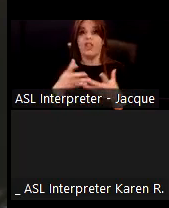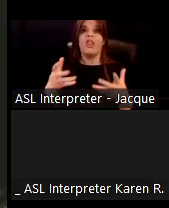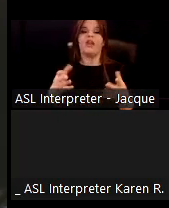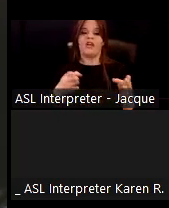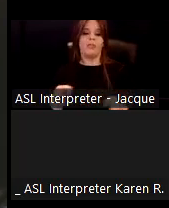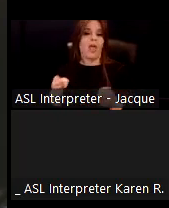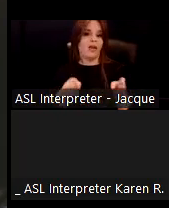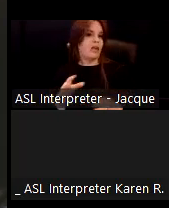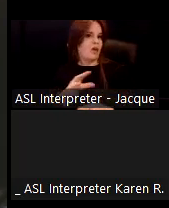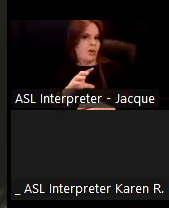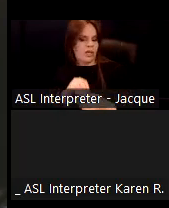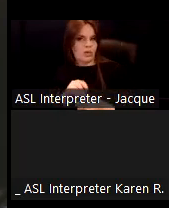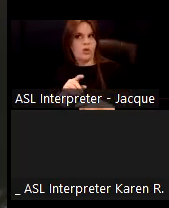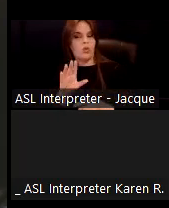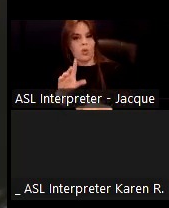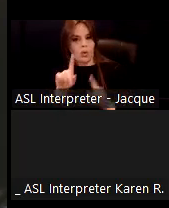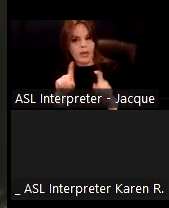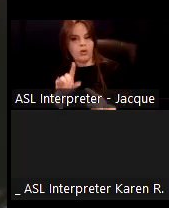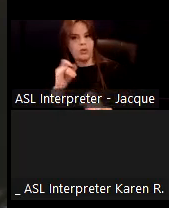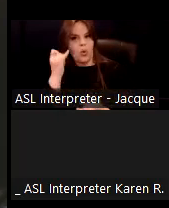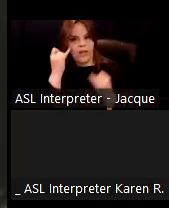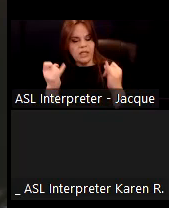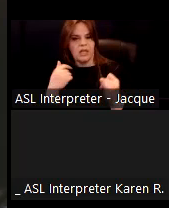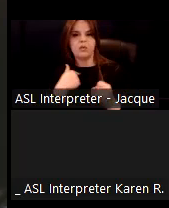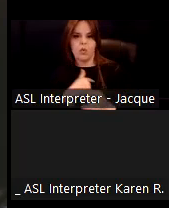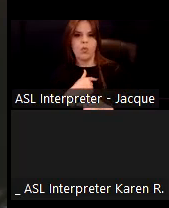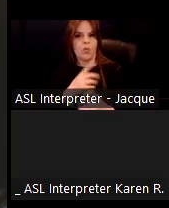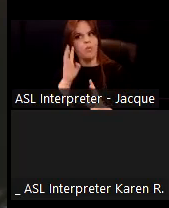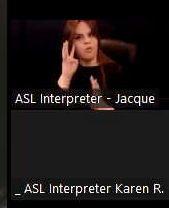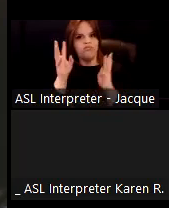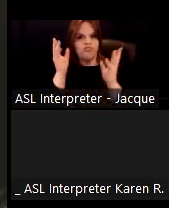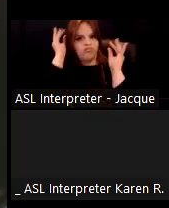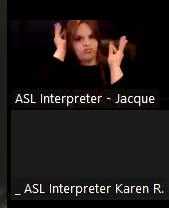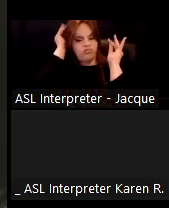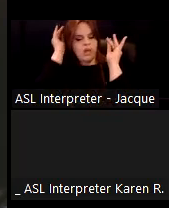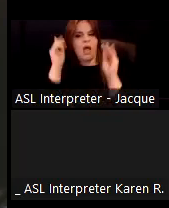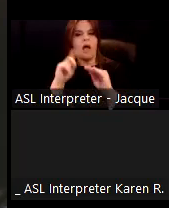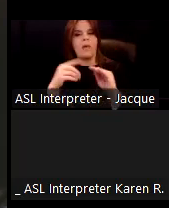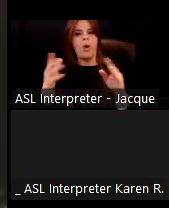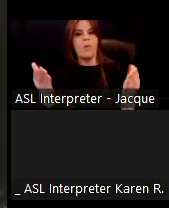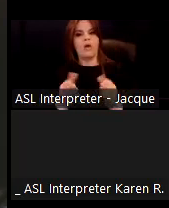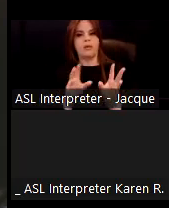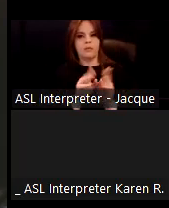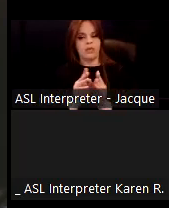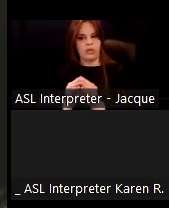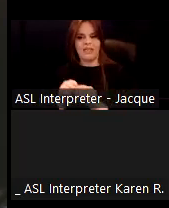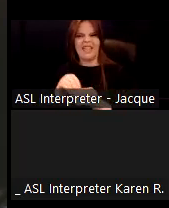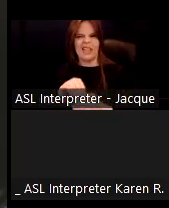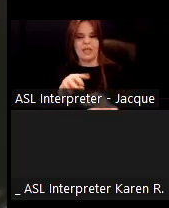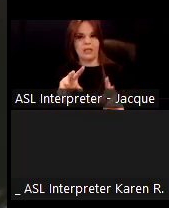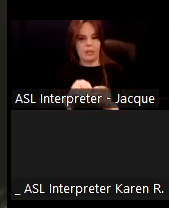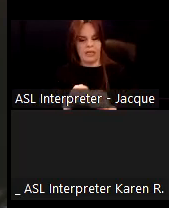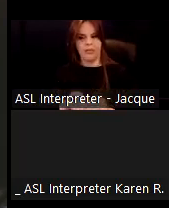your questions and ideas, we were going to have a brainstorm about the welcome sessions in this meeting,